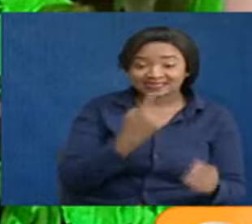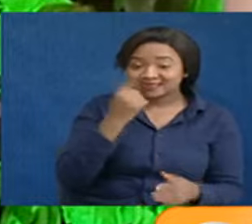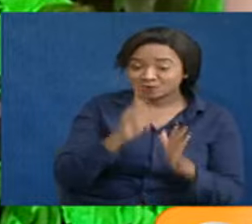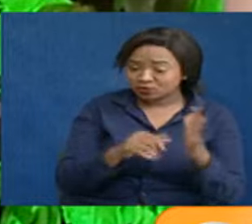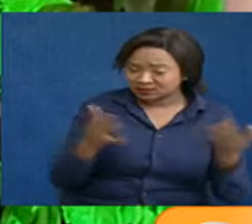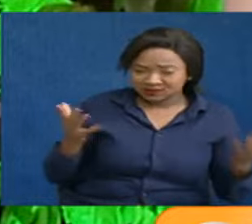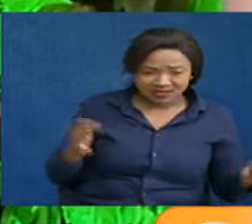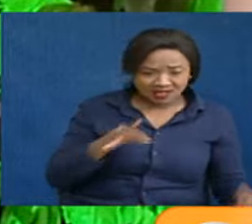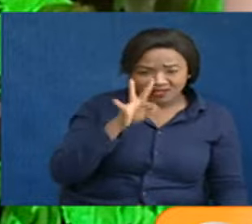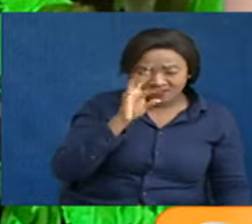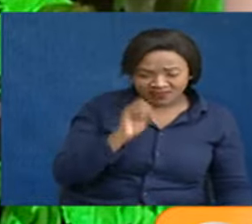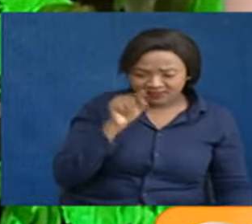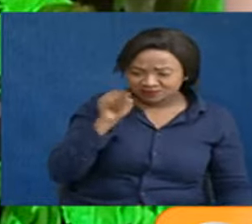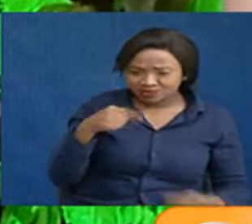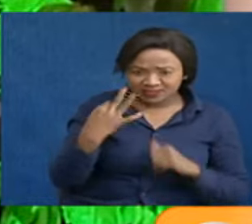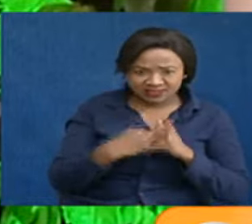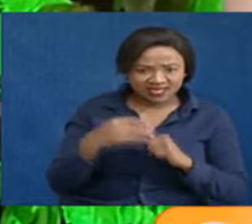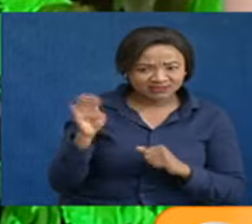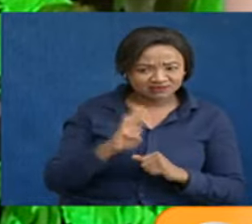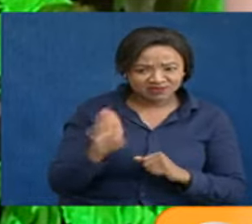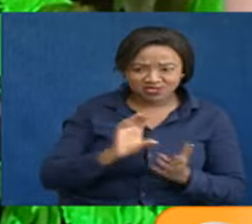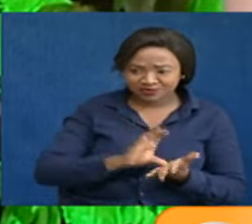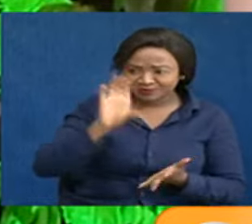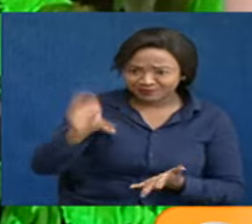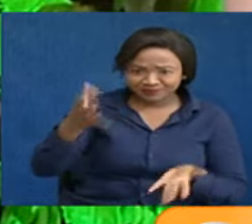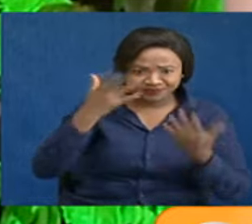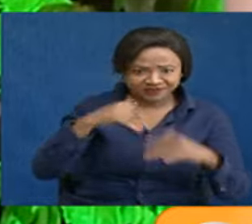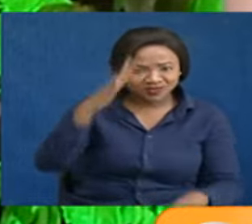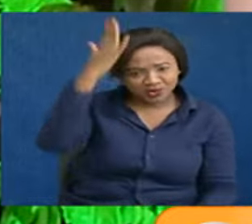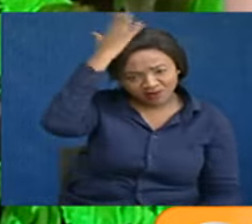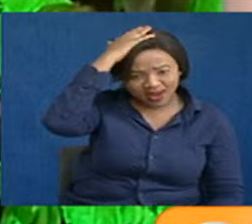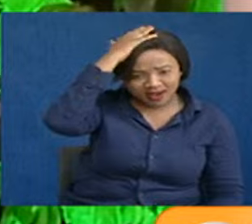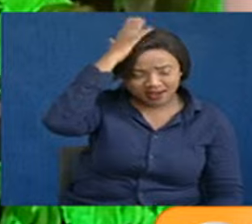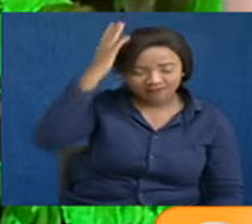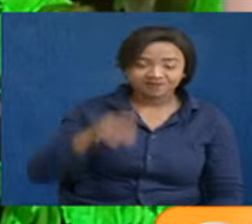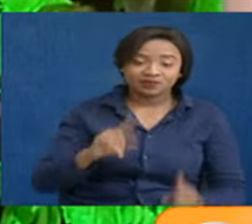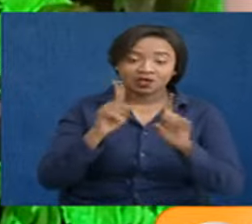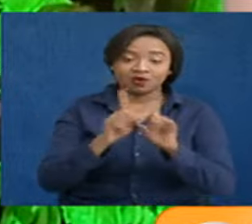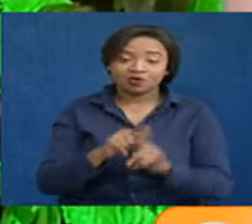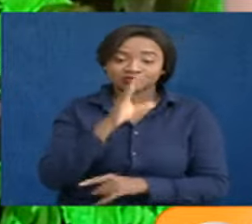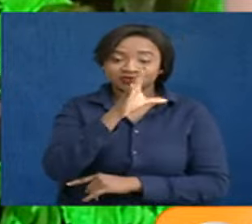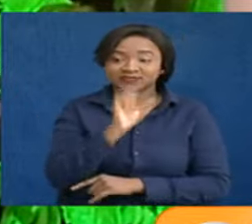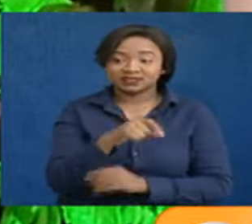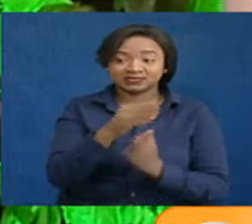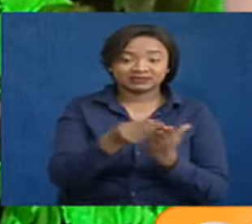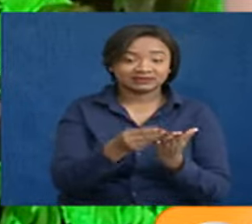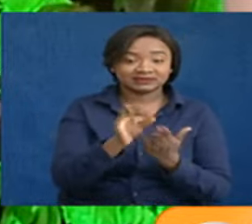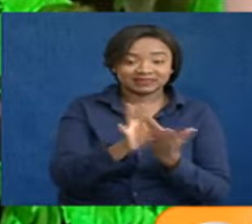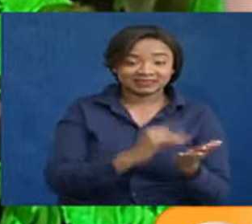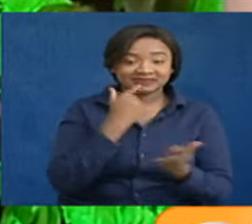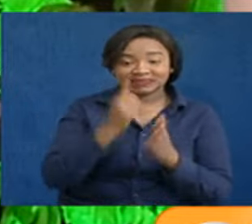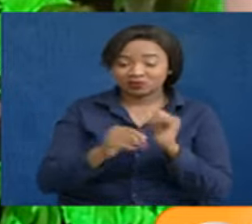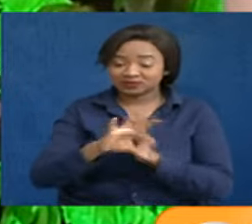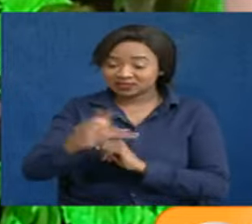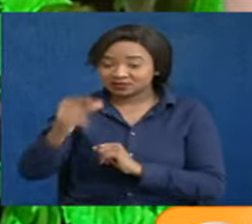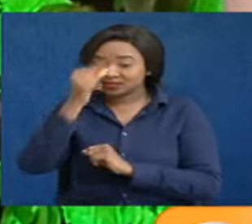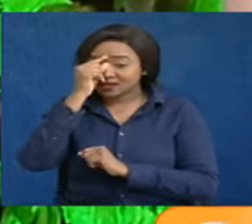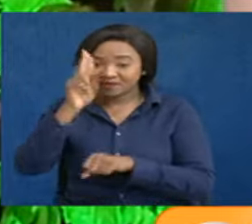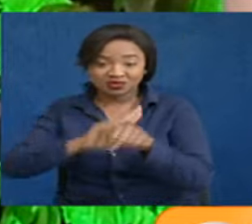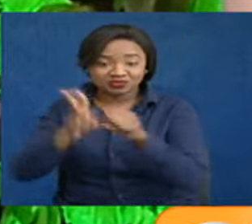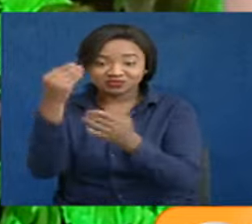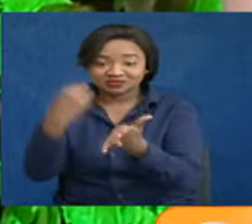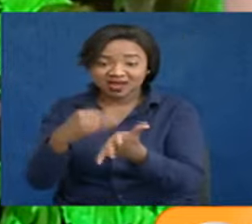billion shillings was disbursed early Monday. CS Treasury John Mbadi says county governors have failed to utilize billions of shillings lying